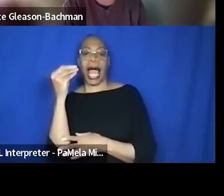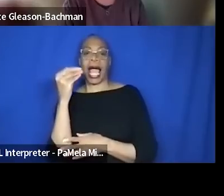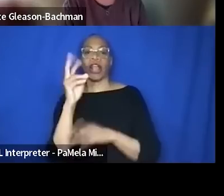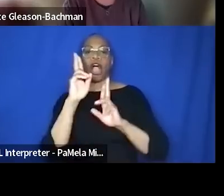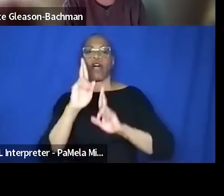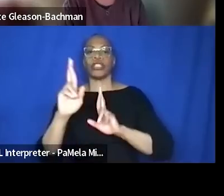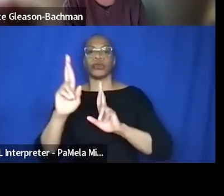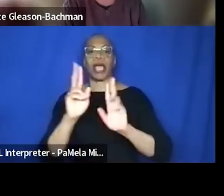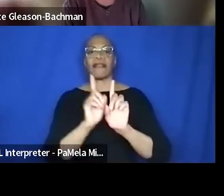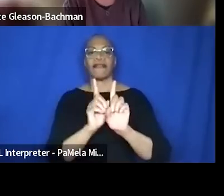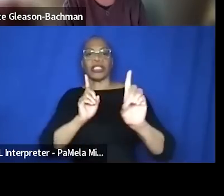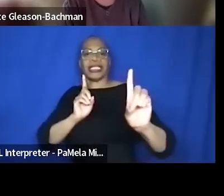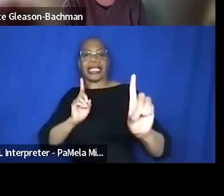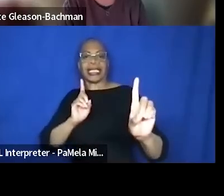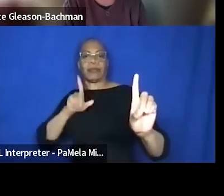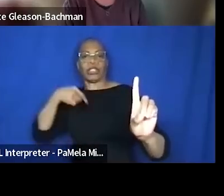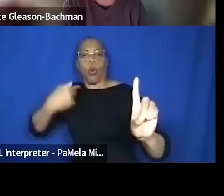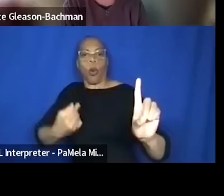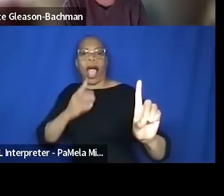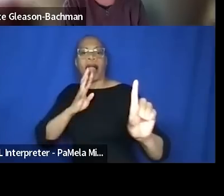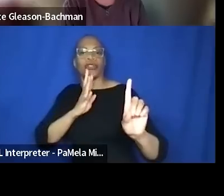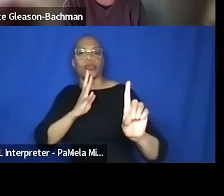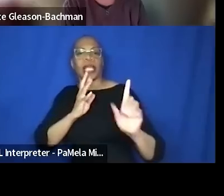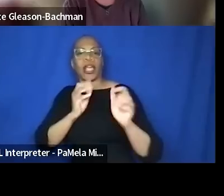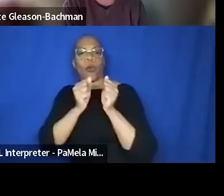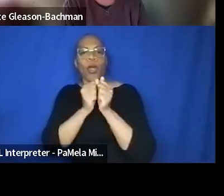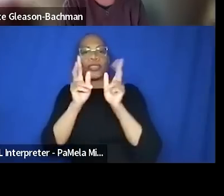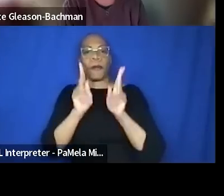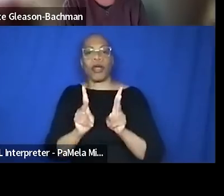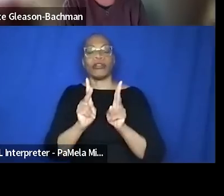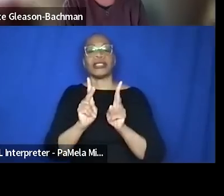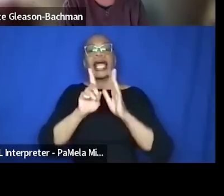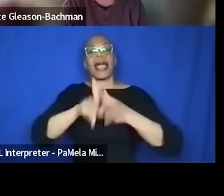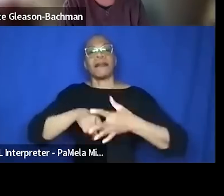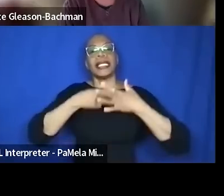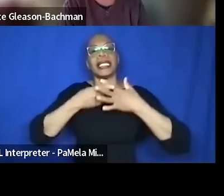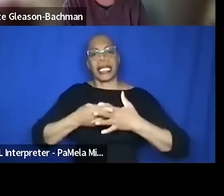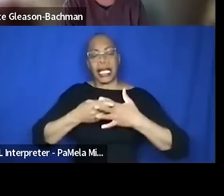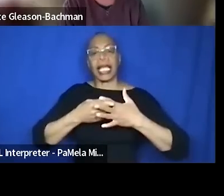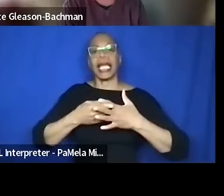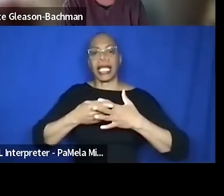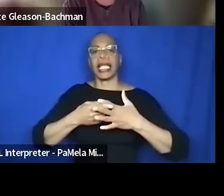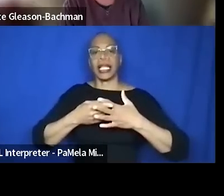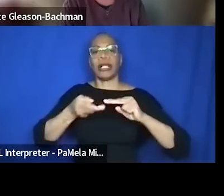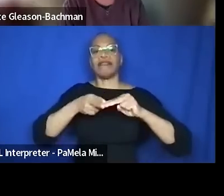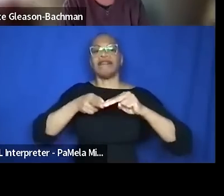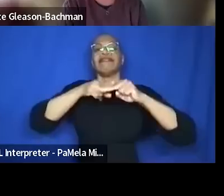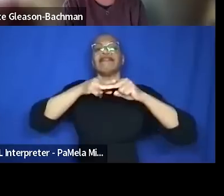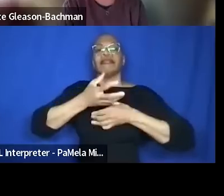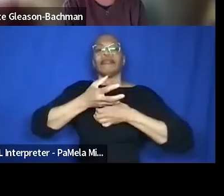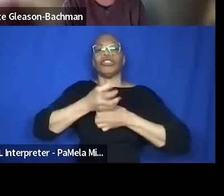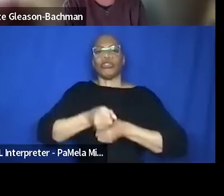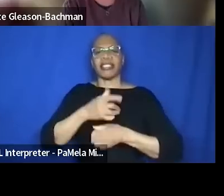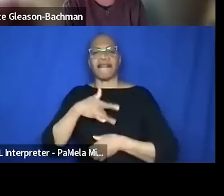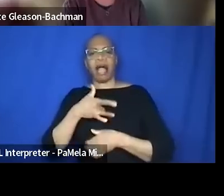as you speak to them and begin to build some trust, some empathy. They're making